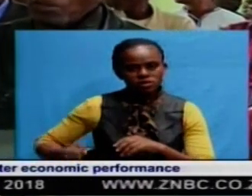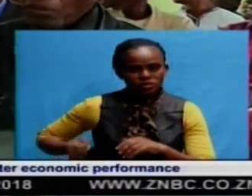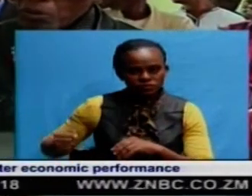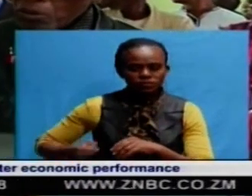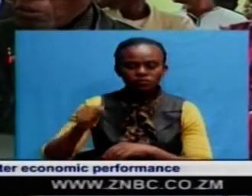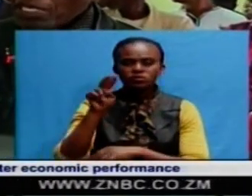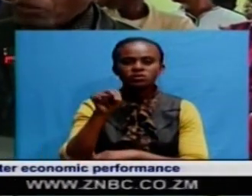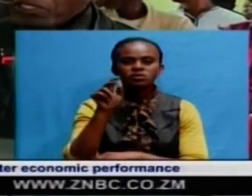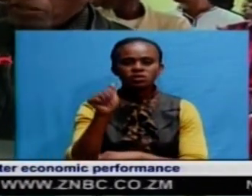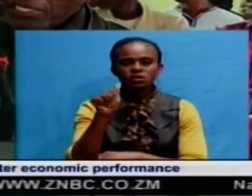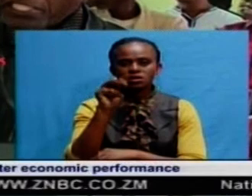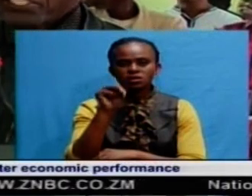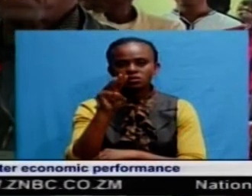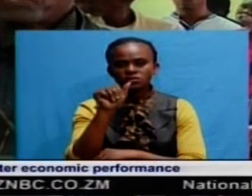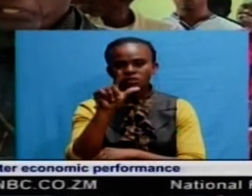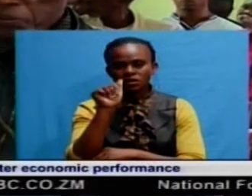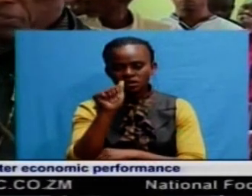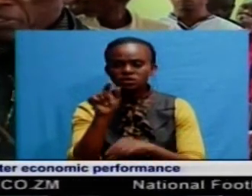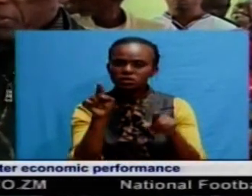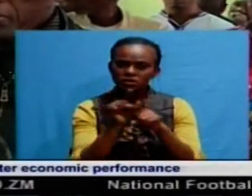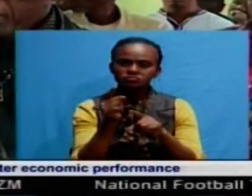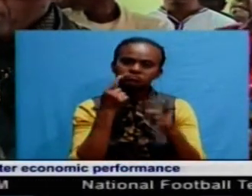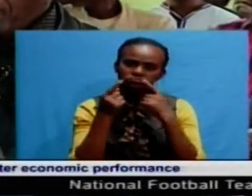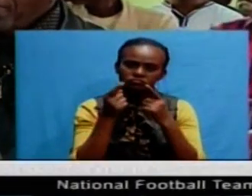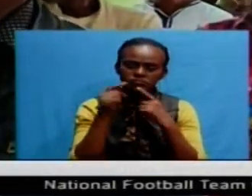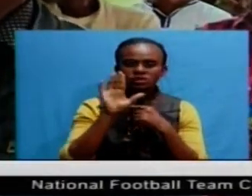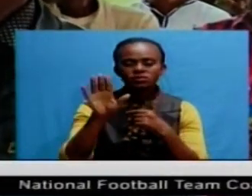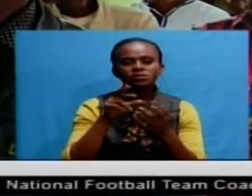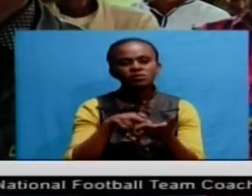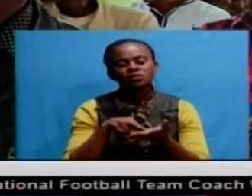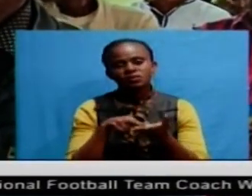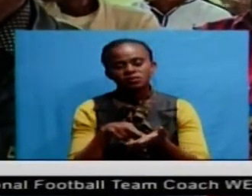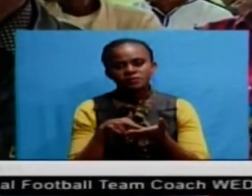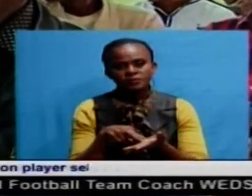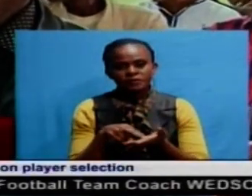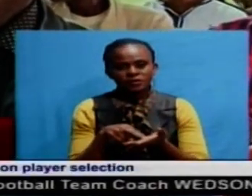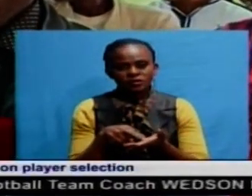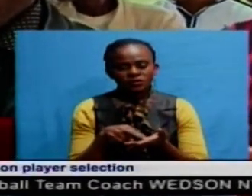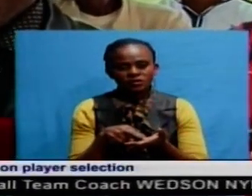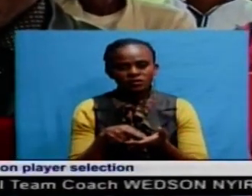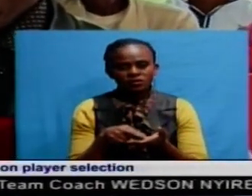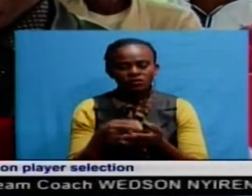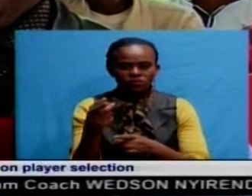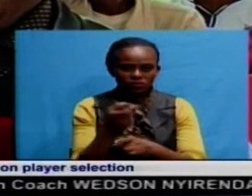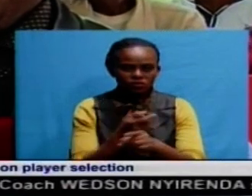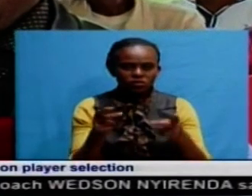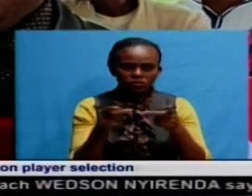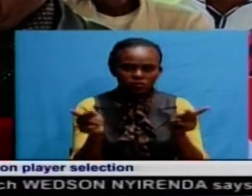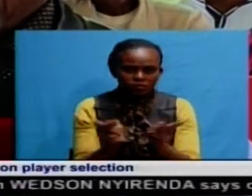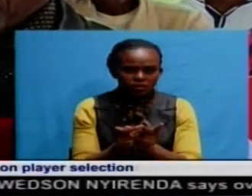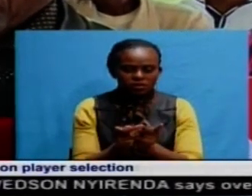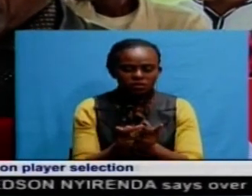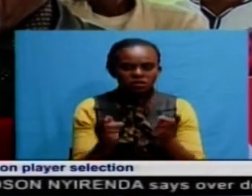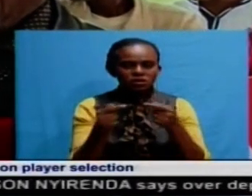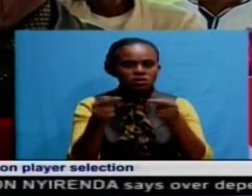Namwala district, Chief Mungaila, spoke through his representative. That came from Mara. This group